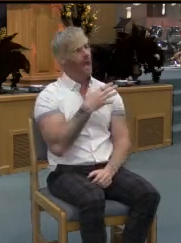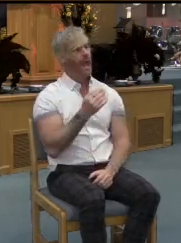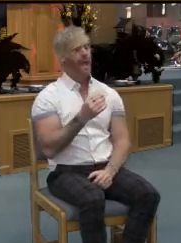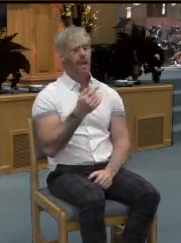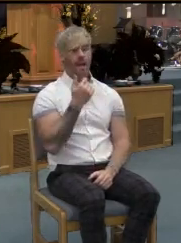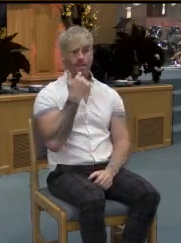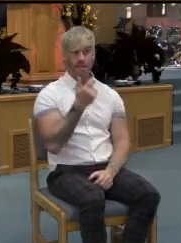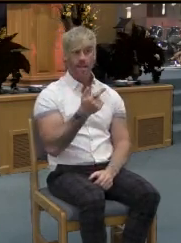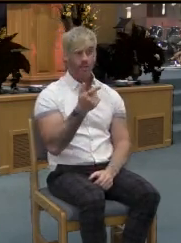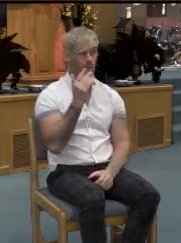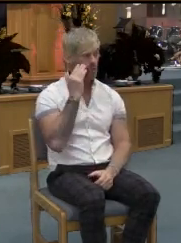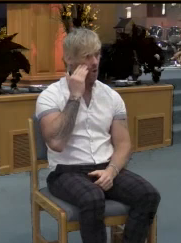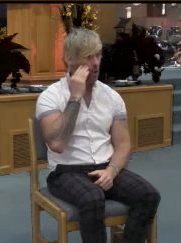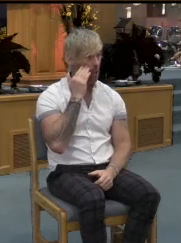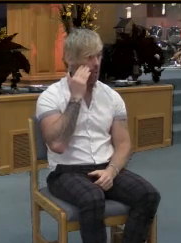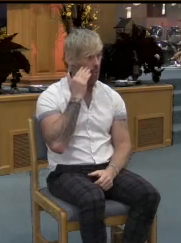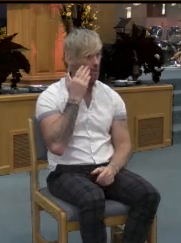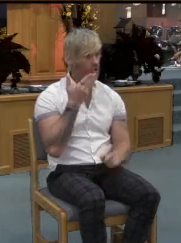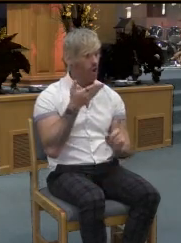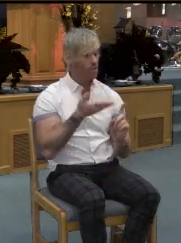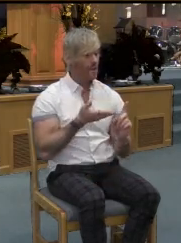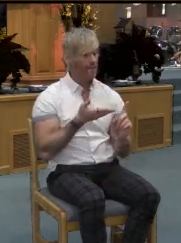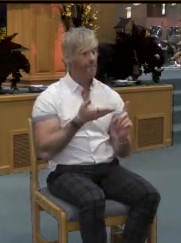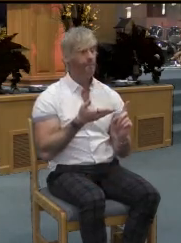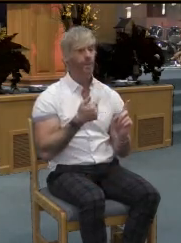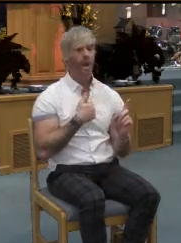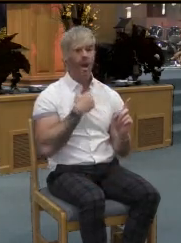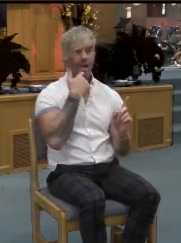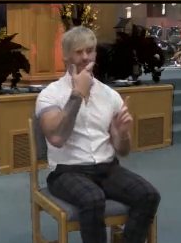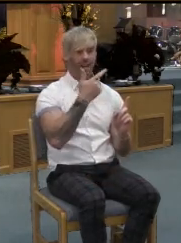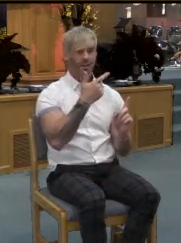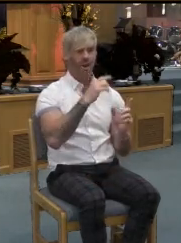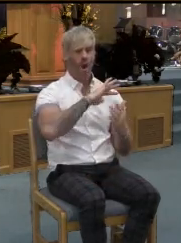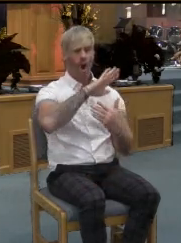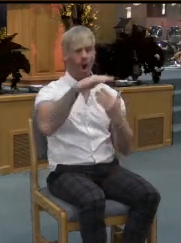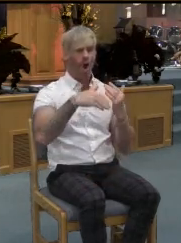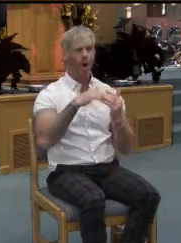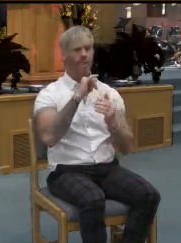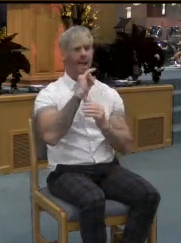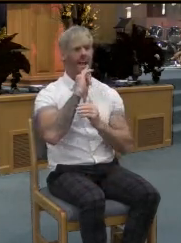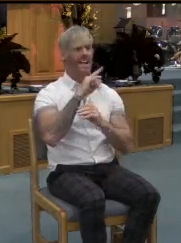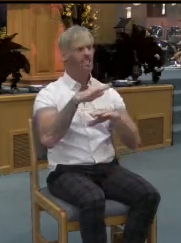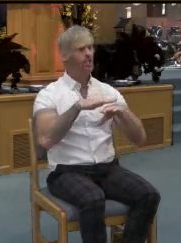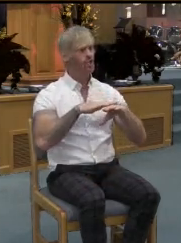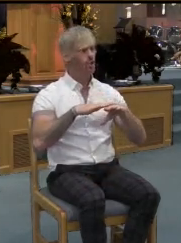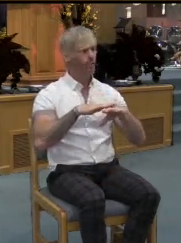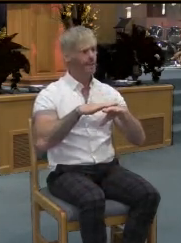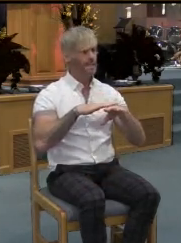Joseph? I got to tell you something. All that is the surface.